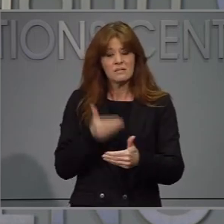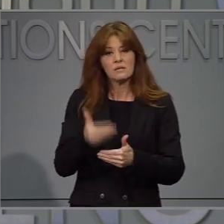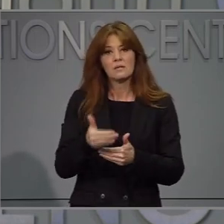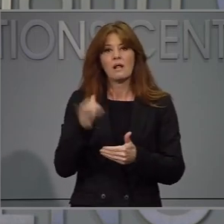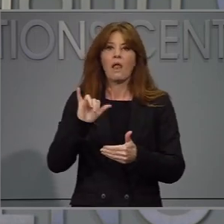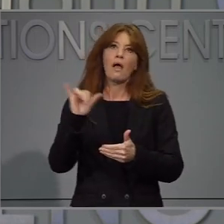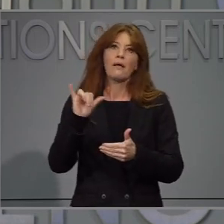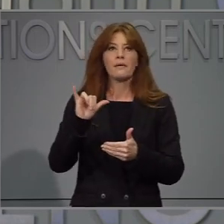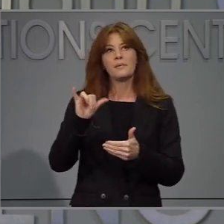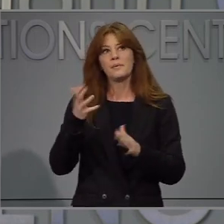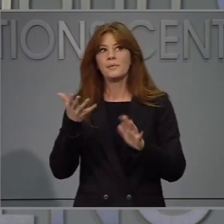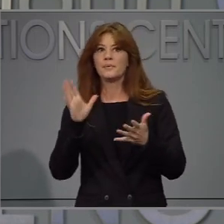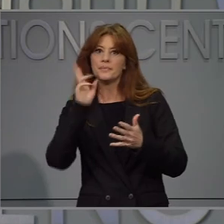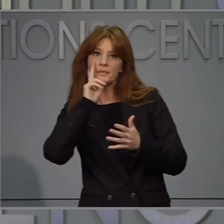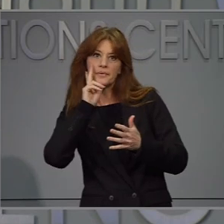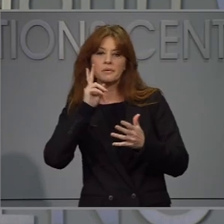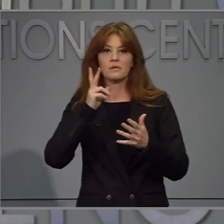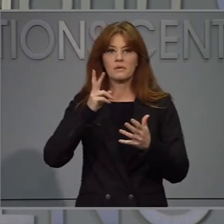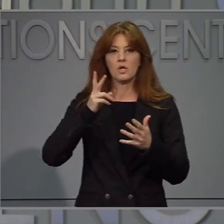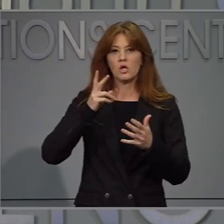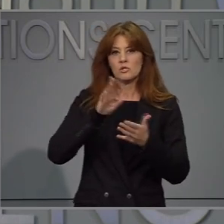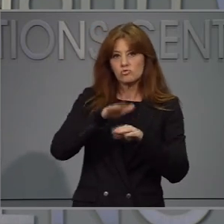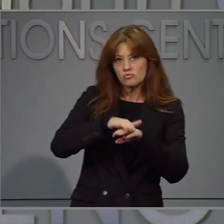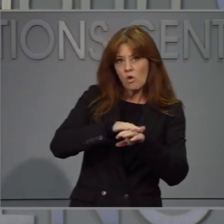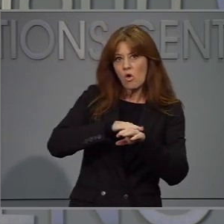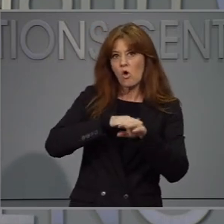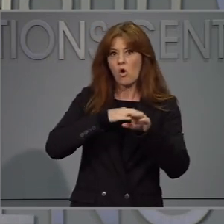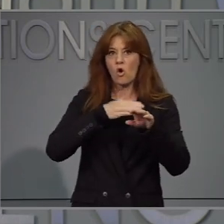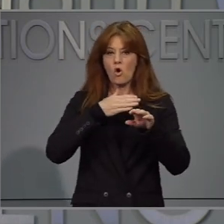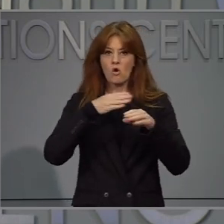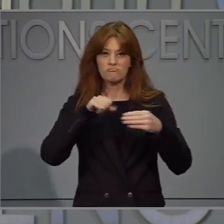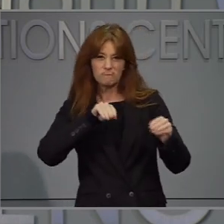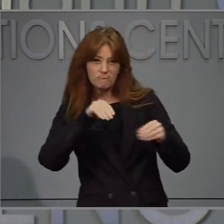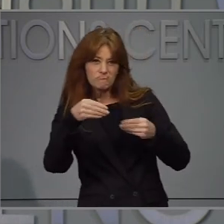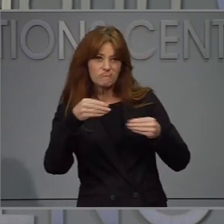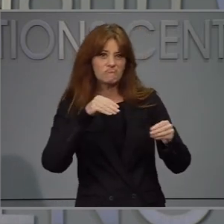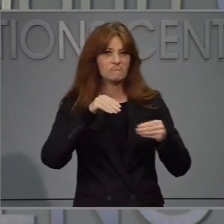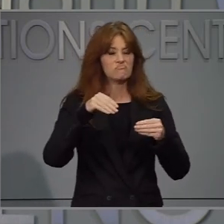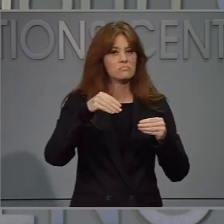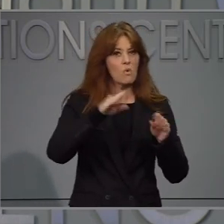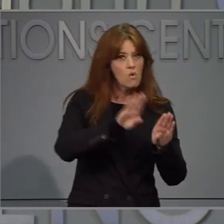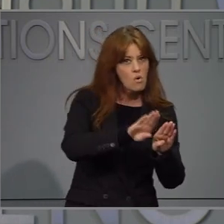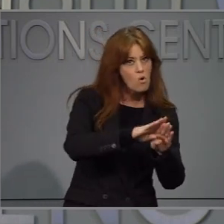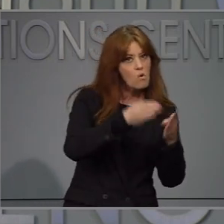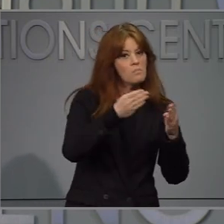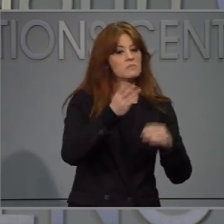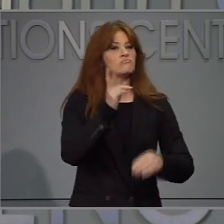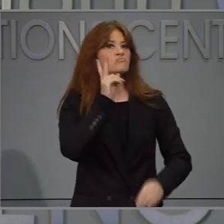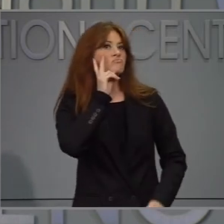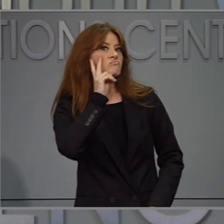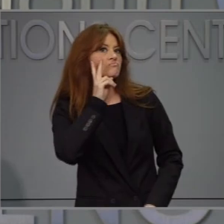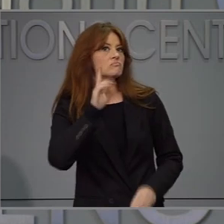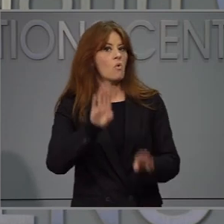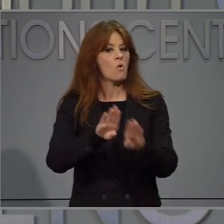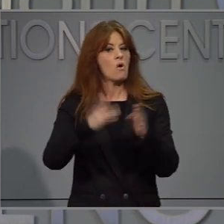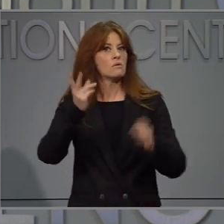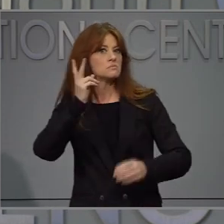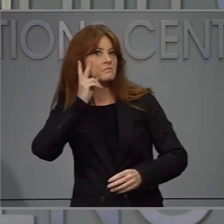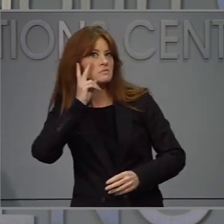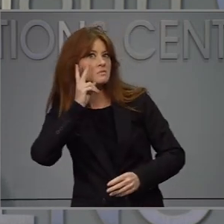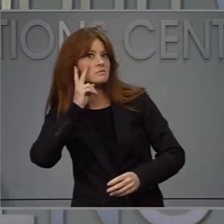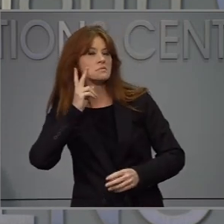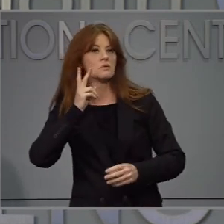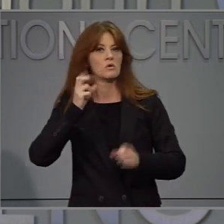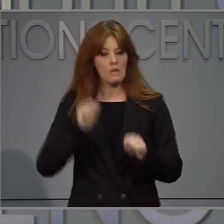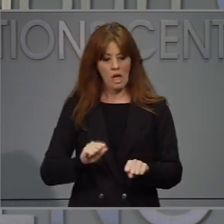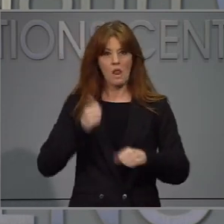dimmer switch, letting us gradually lift restrictions so that we can get moving again